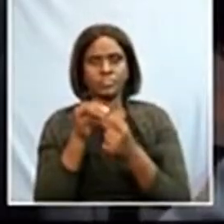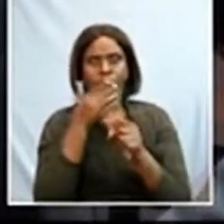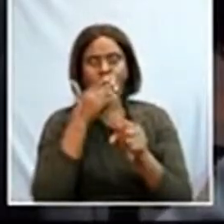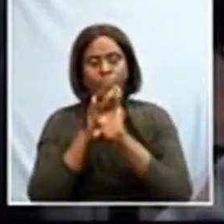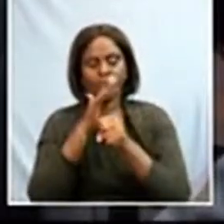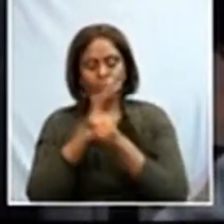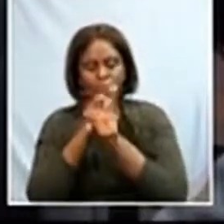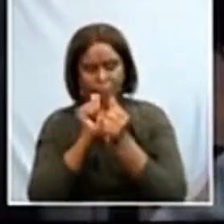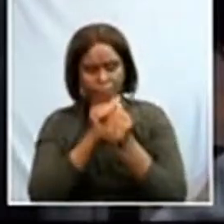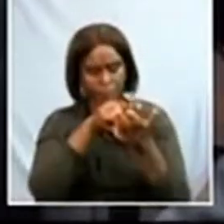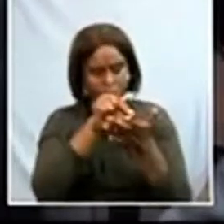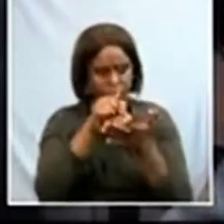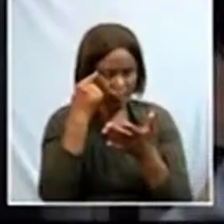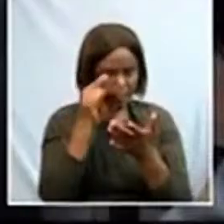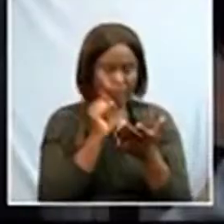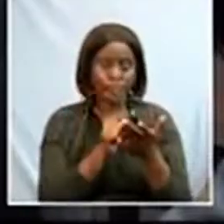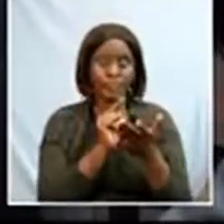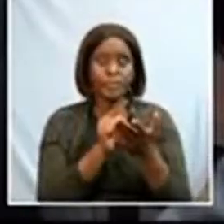guaranteed you the payment of this